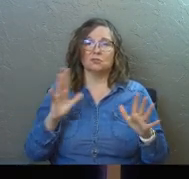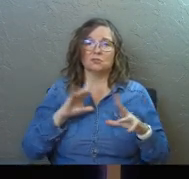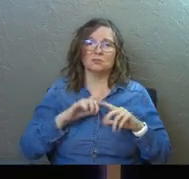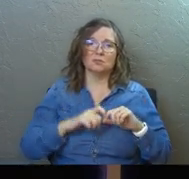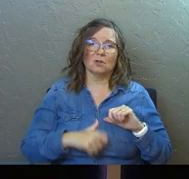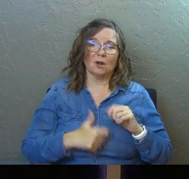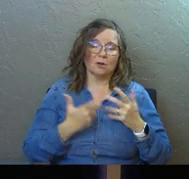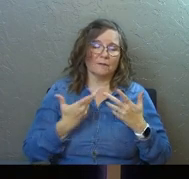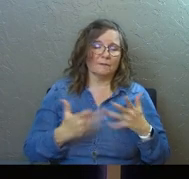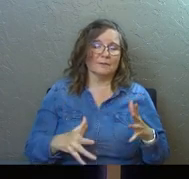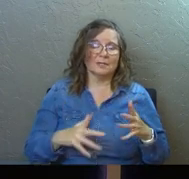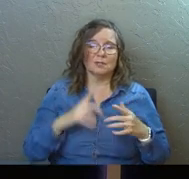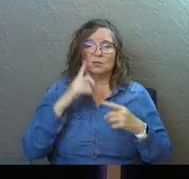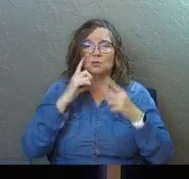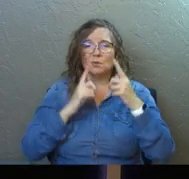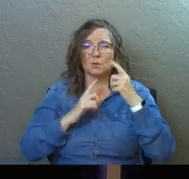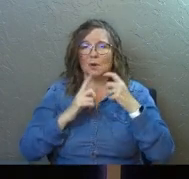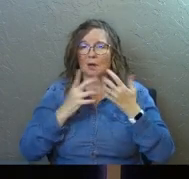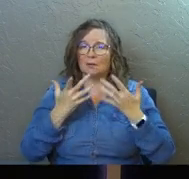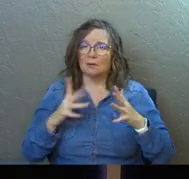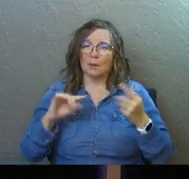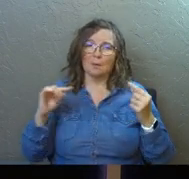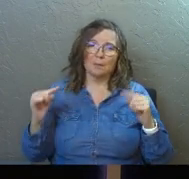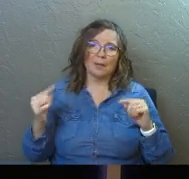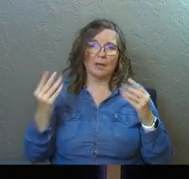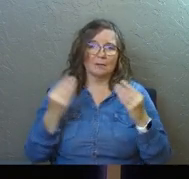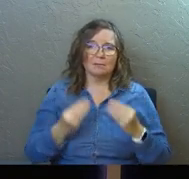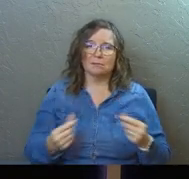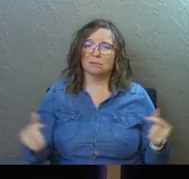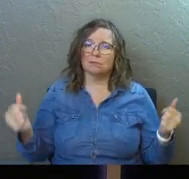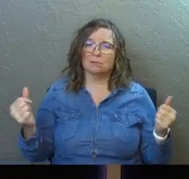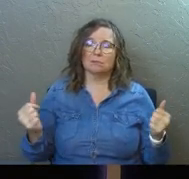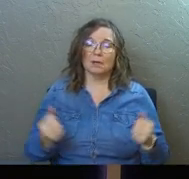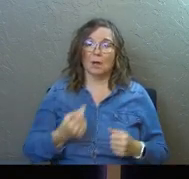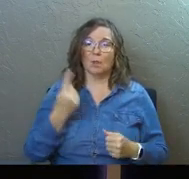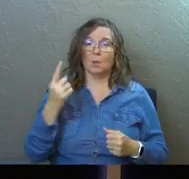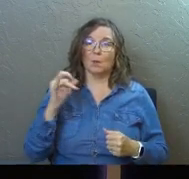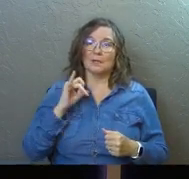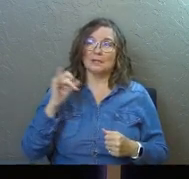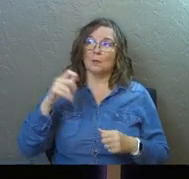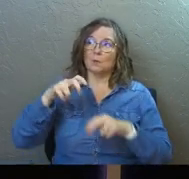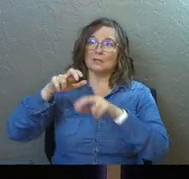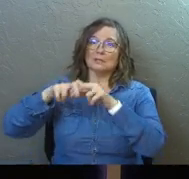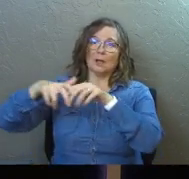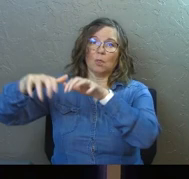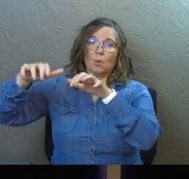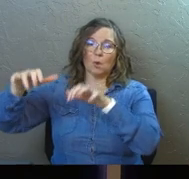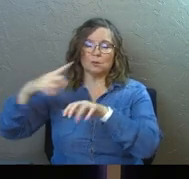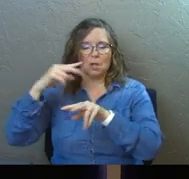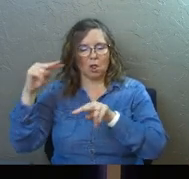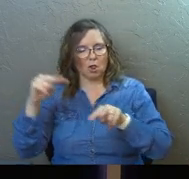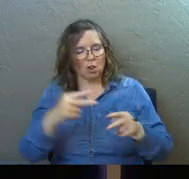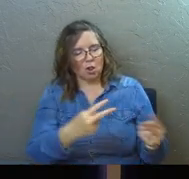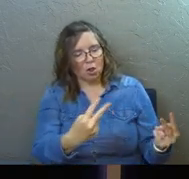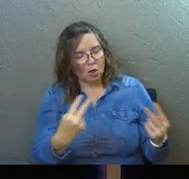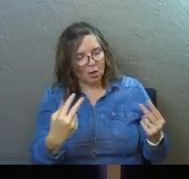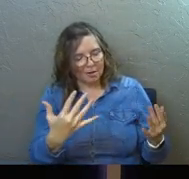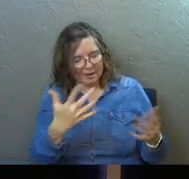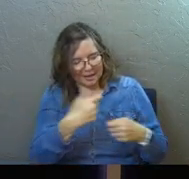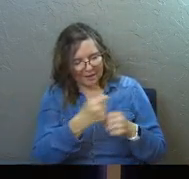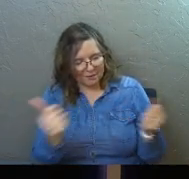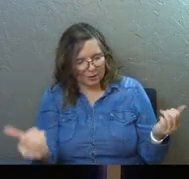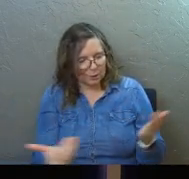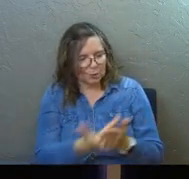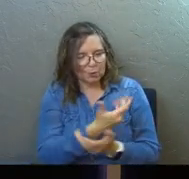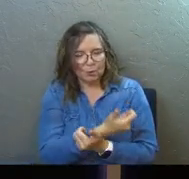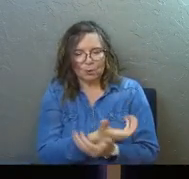or pain. All these things are gone forever. And the one, the same one sitting on the throne said, look, I am making everything